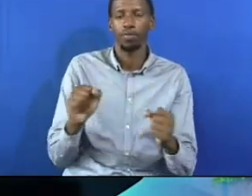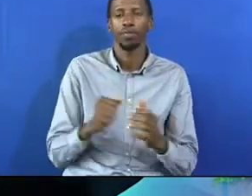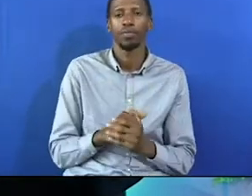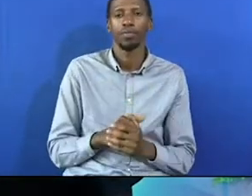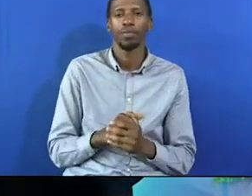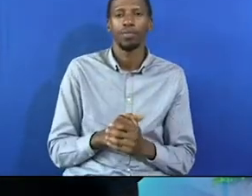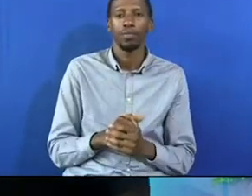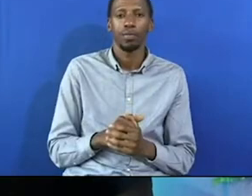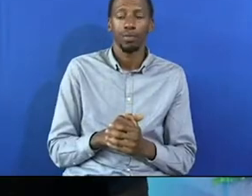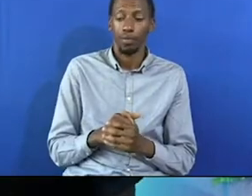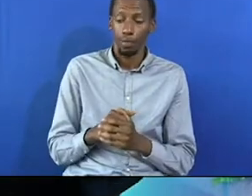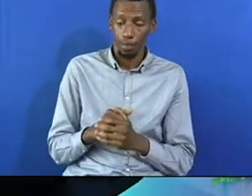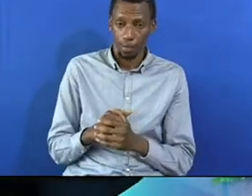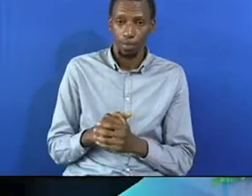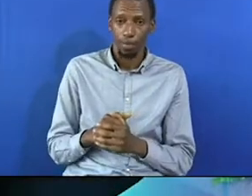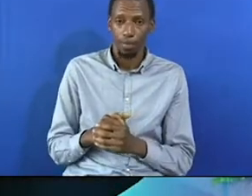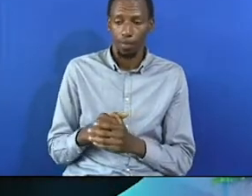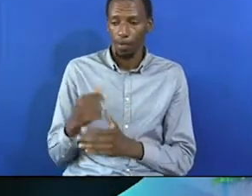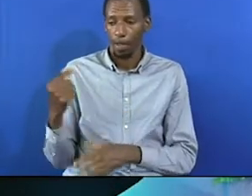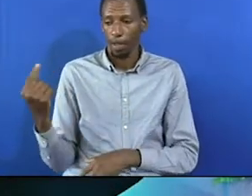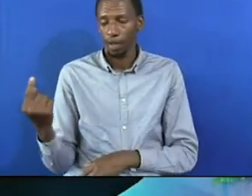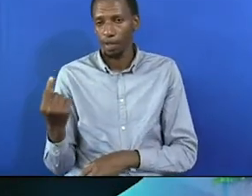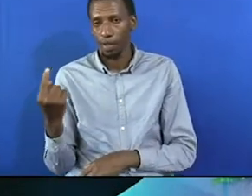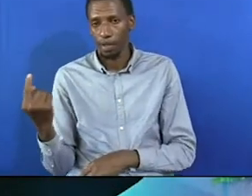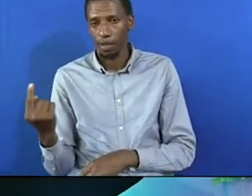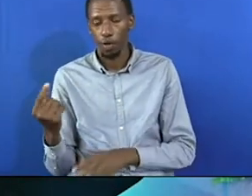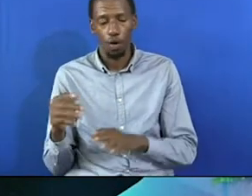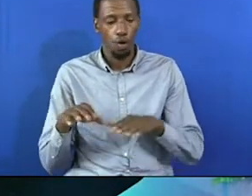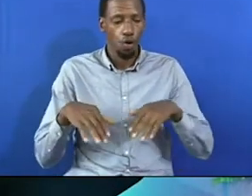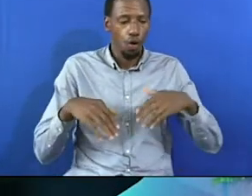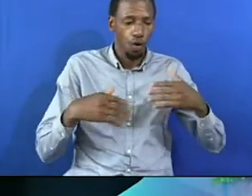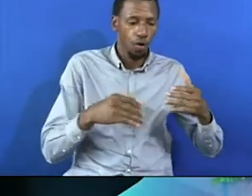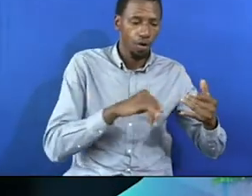To be single or married cannot be forced on anyone.